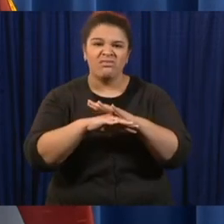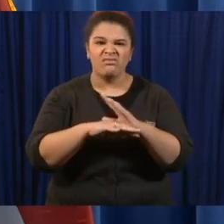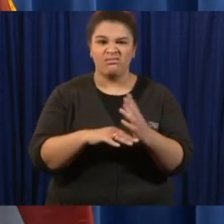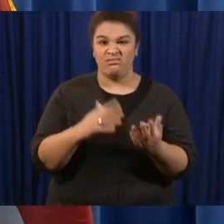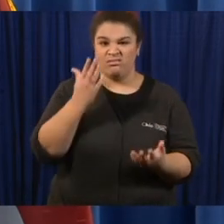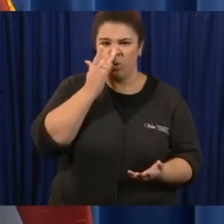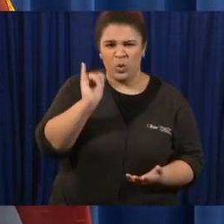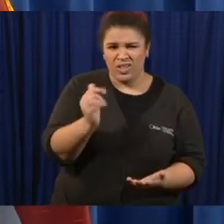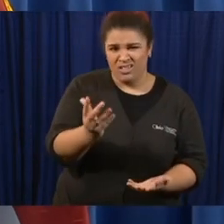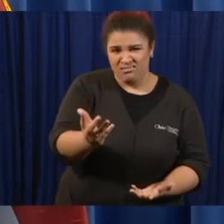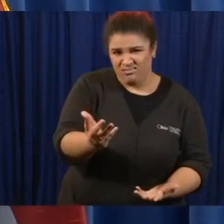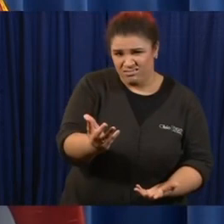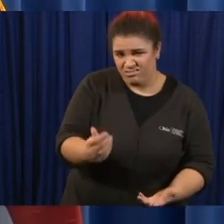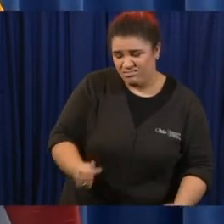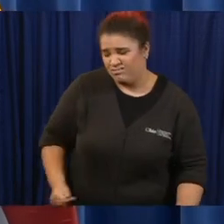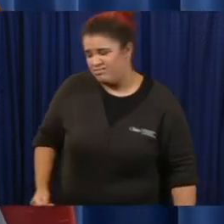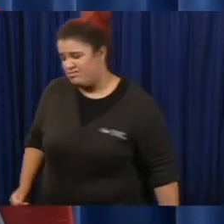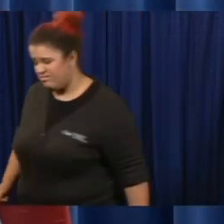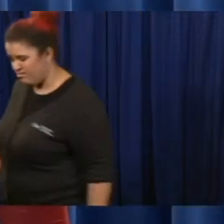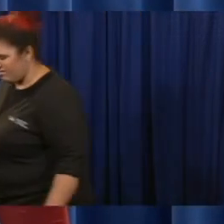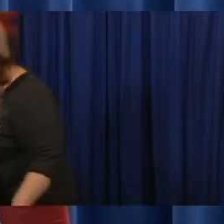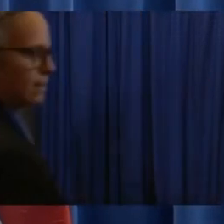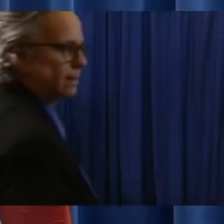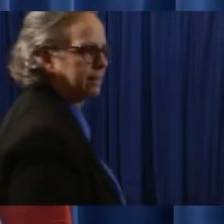I don't think we know that, Laura, yet.